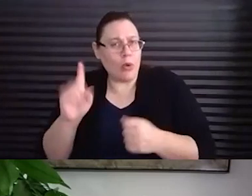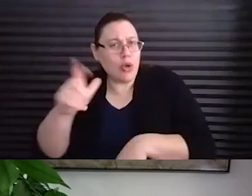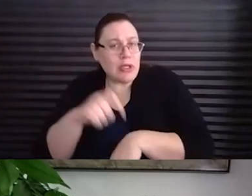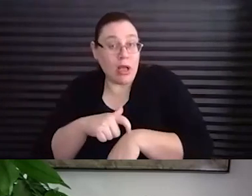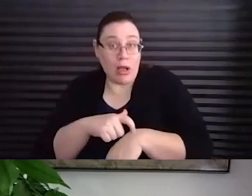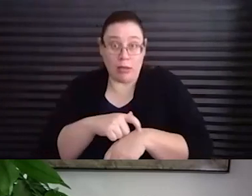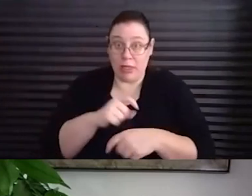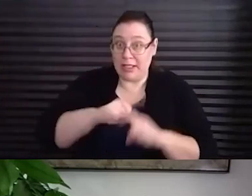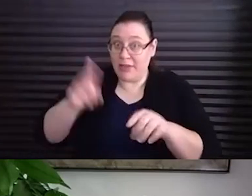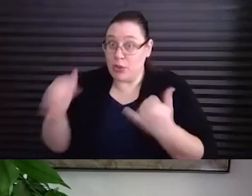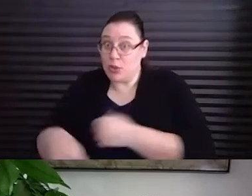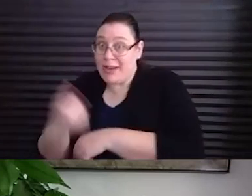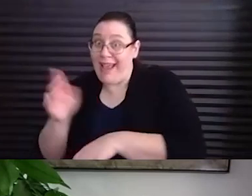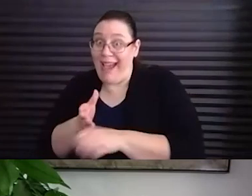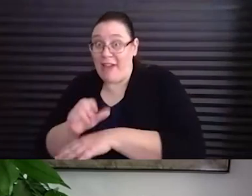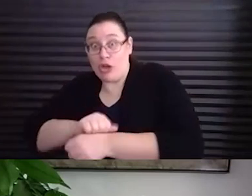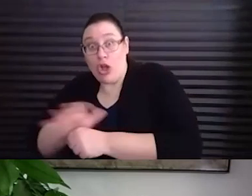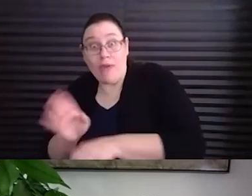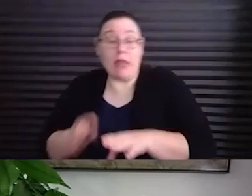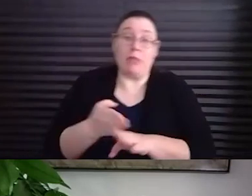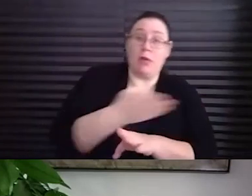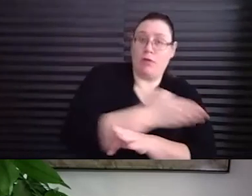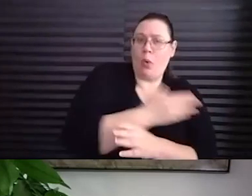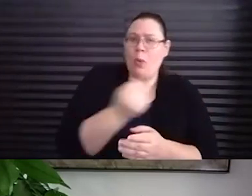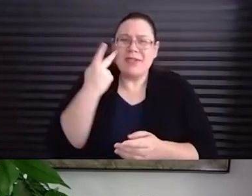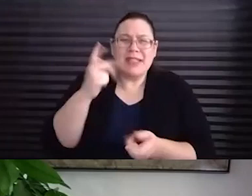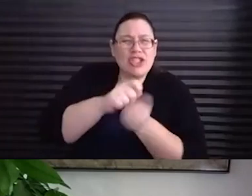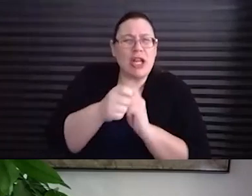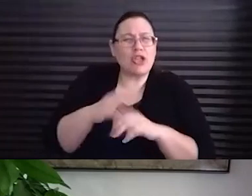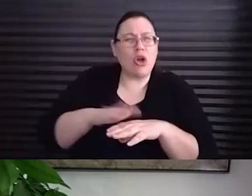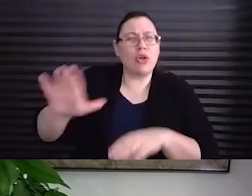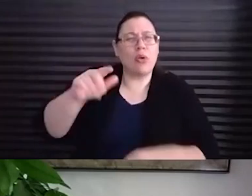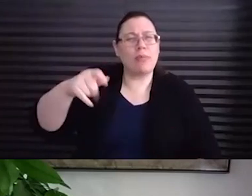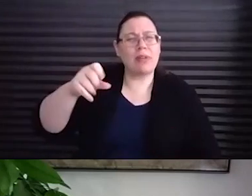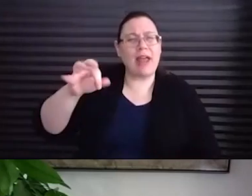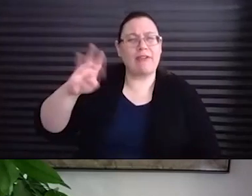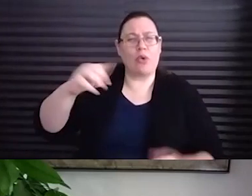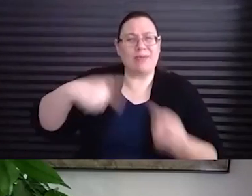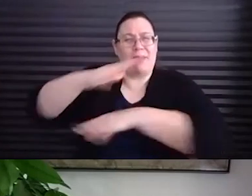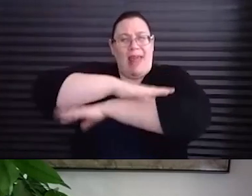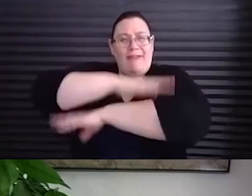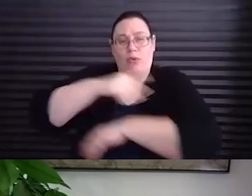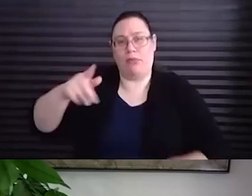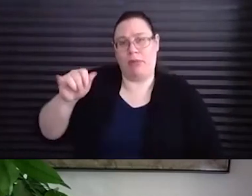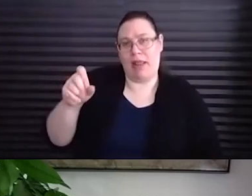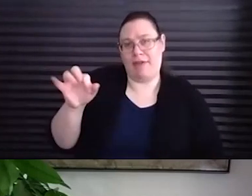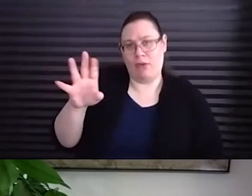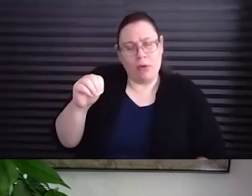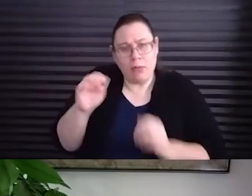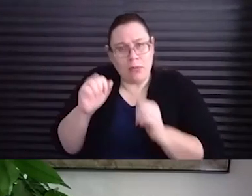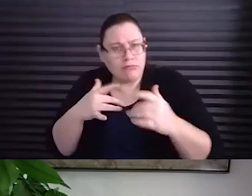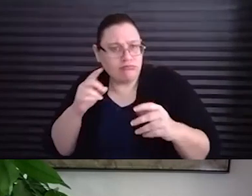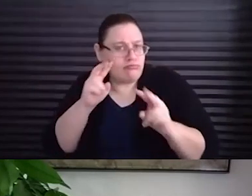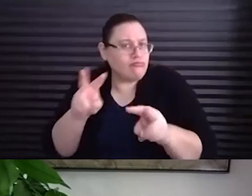of COVID, or what changes have you seen on the platforms that you're actually using, and how you're approaching looking at